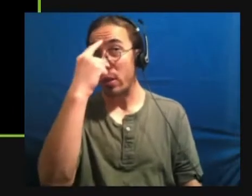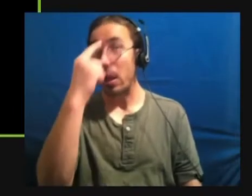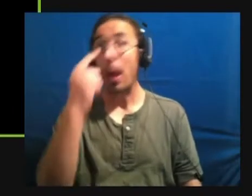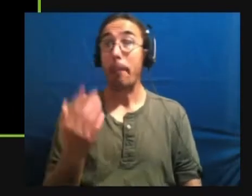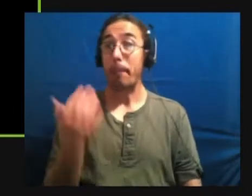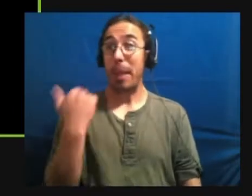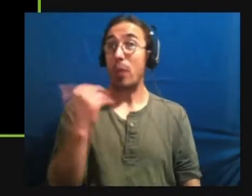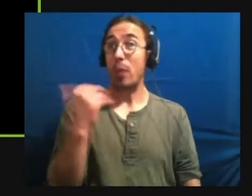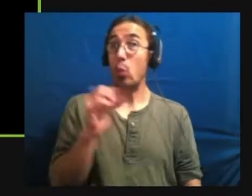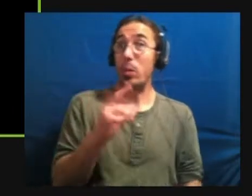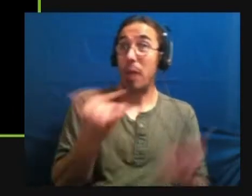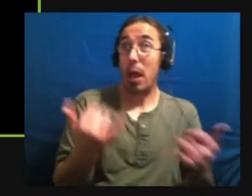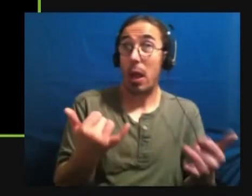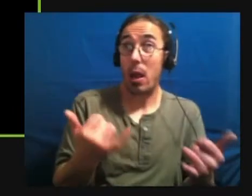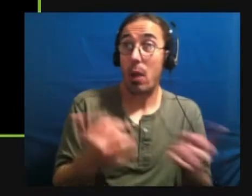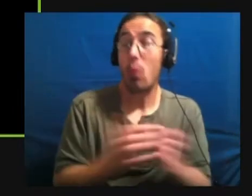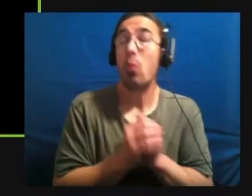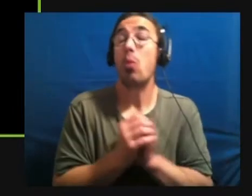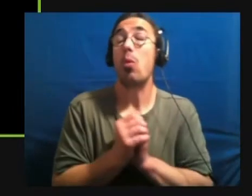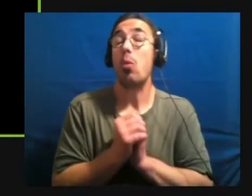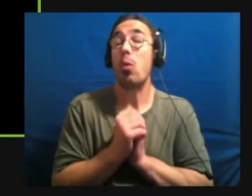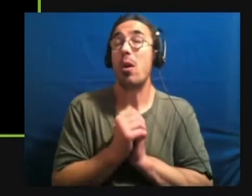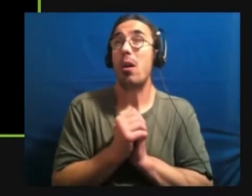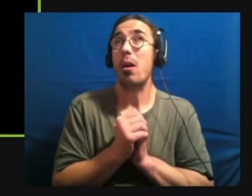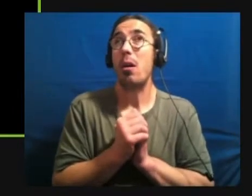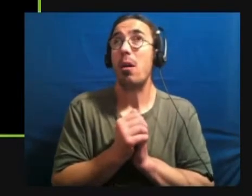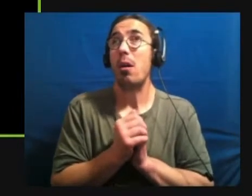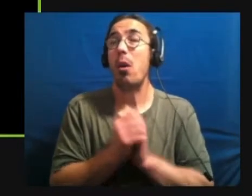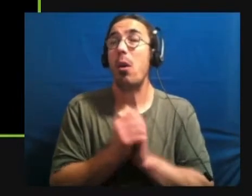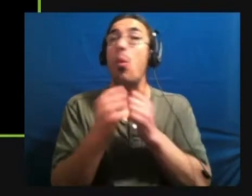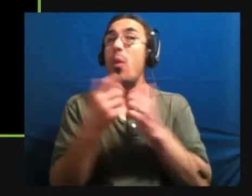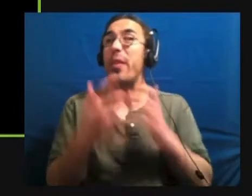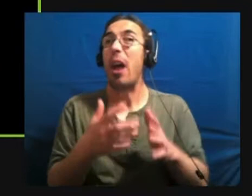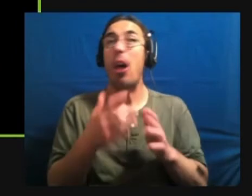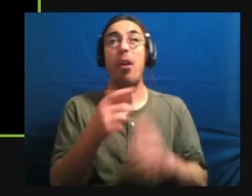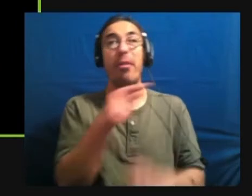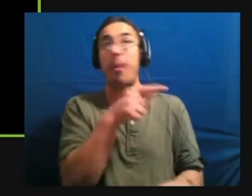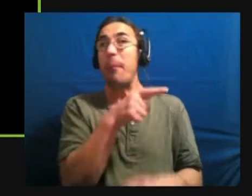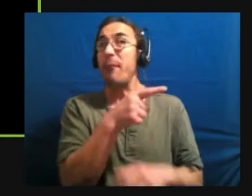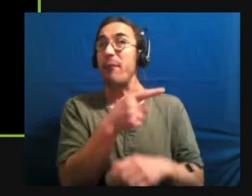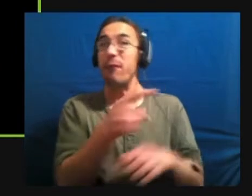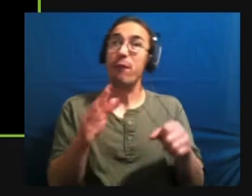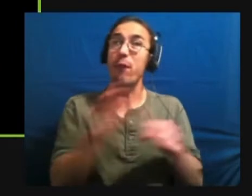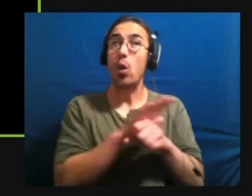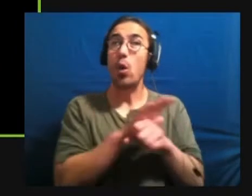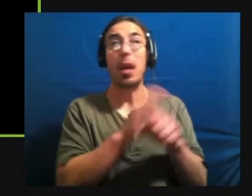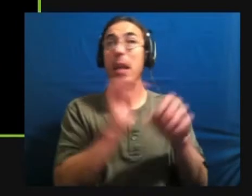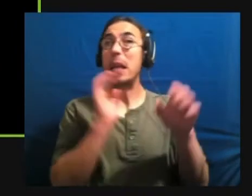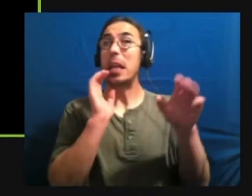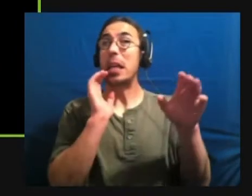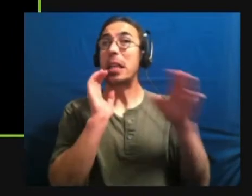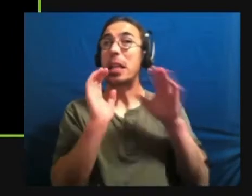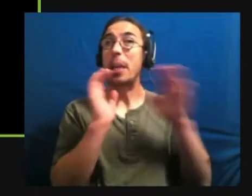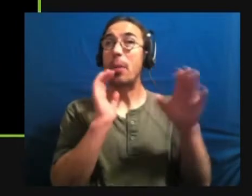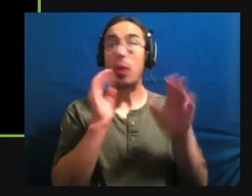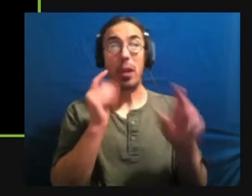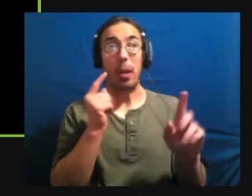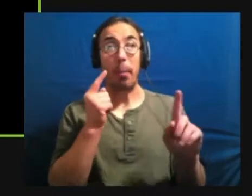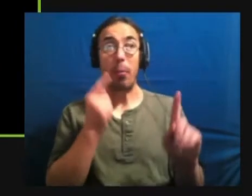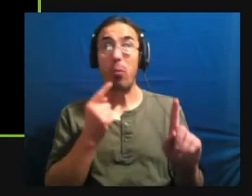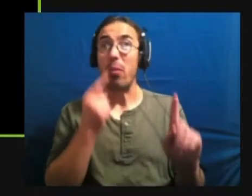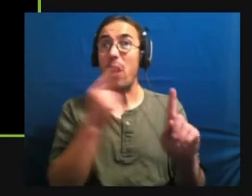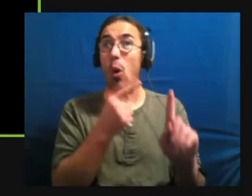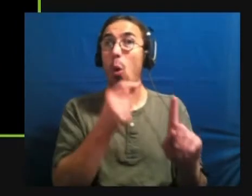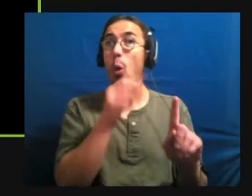present, without having them fully communicated in an objectively explicit